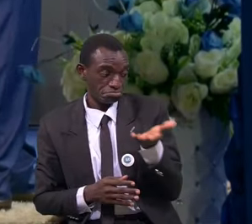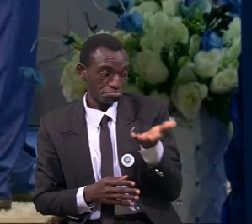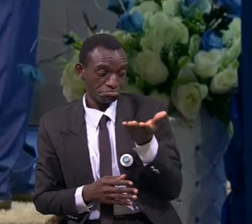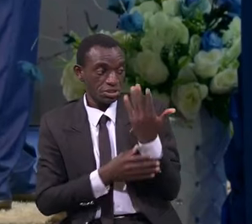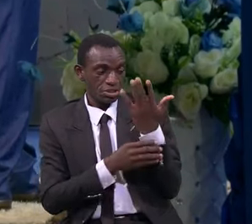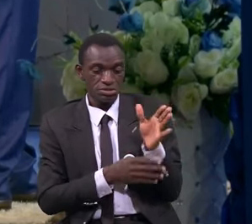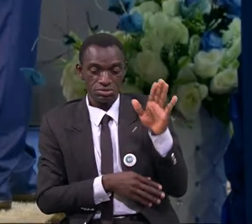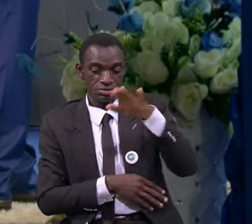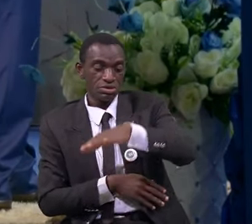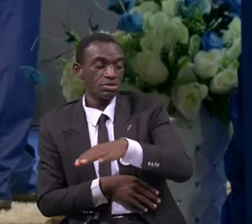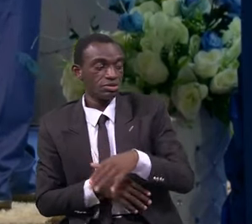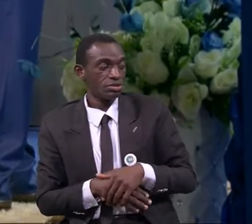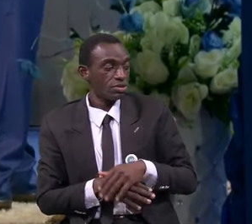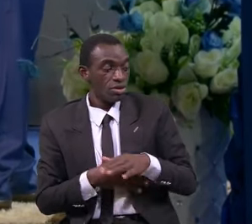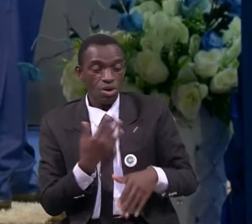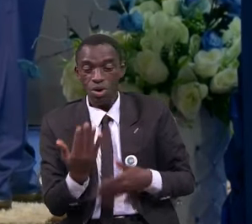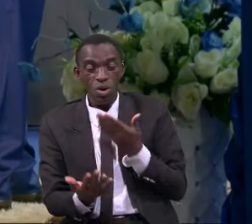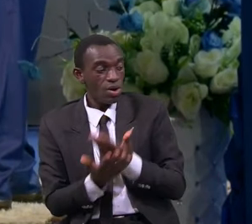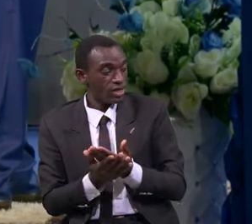Touch all that he has.